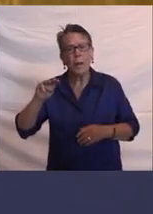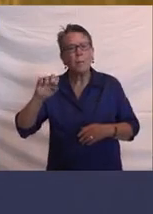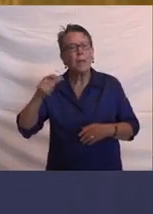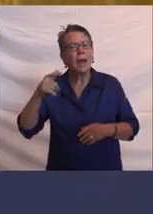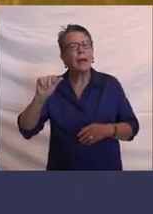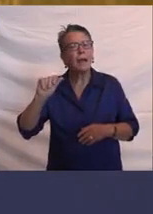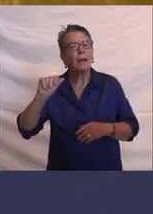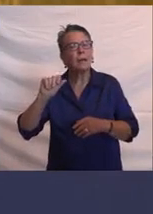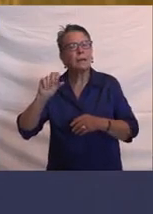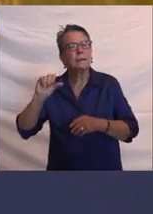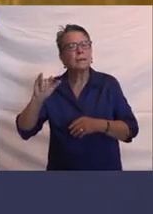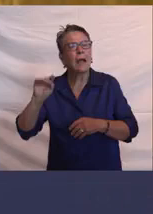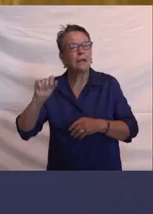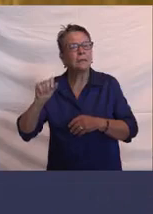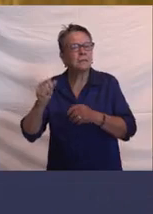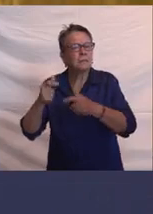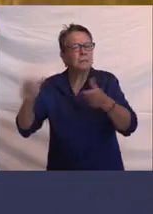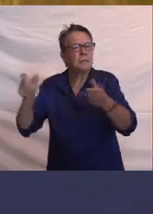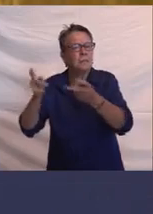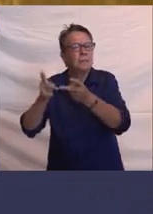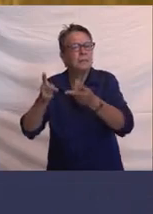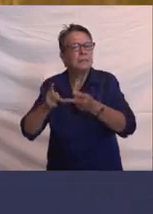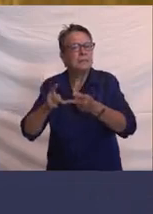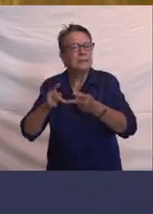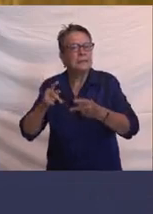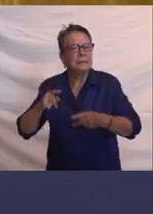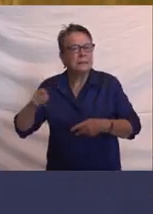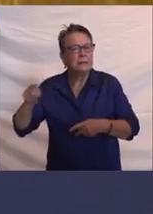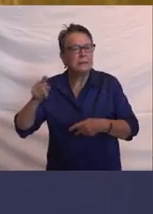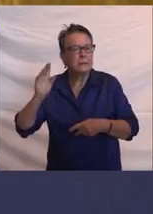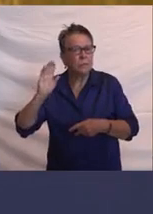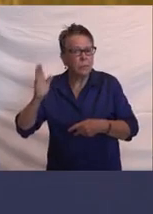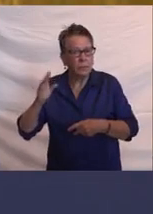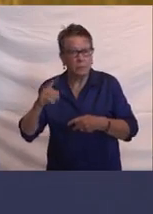state could get a booster shot?